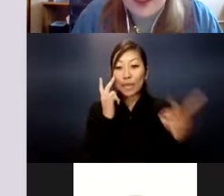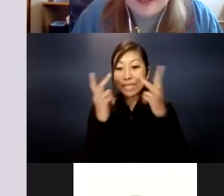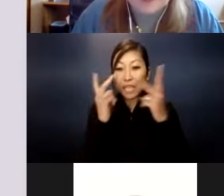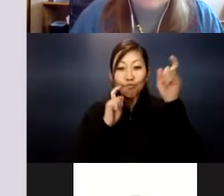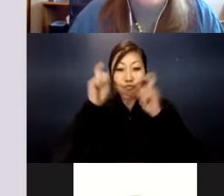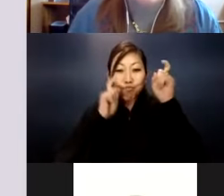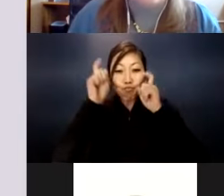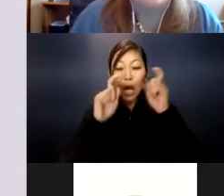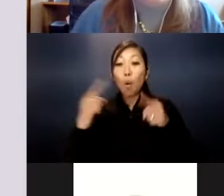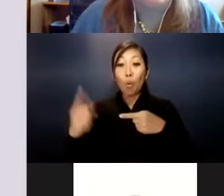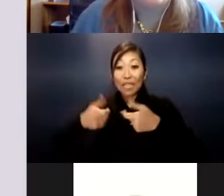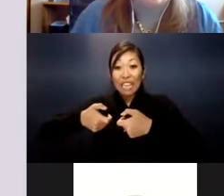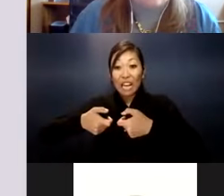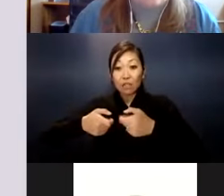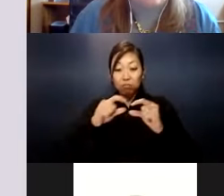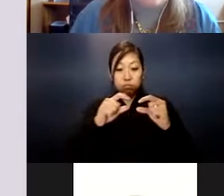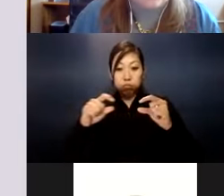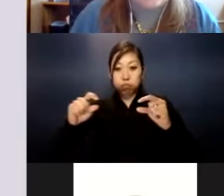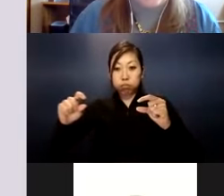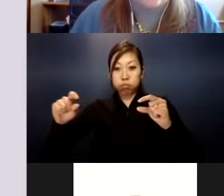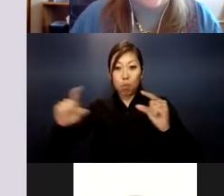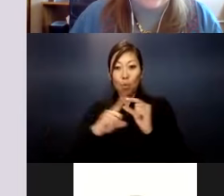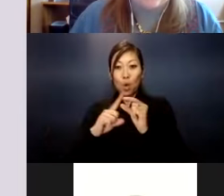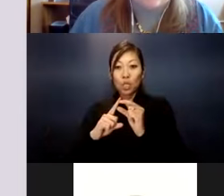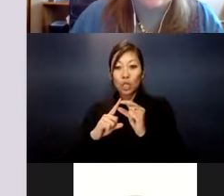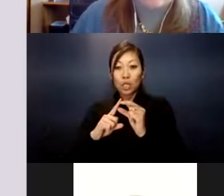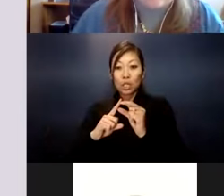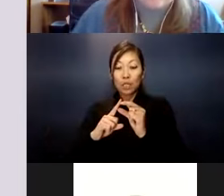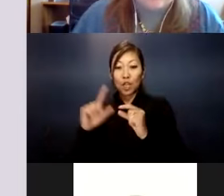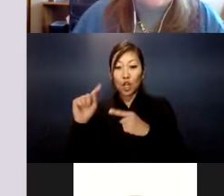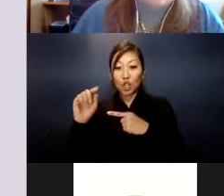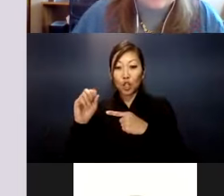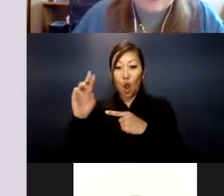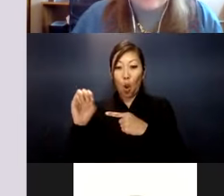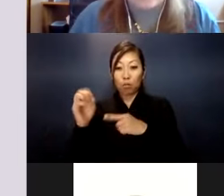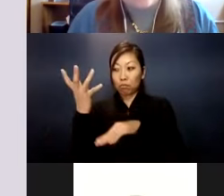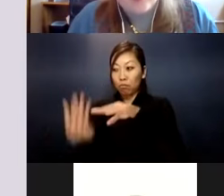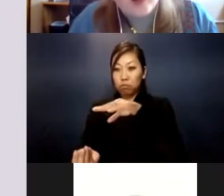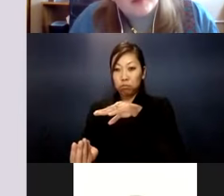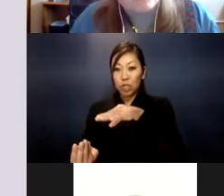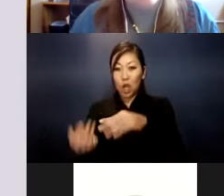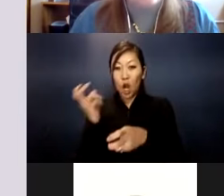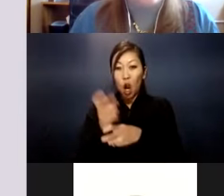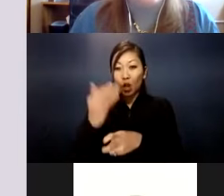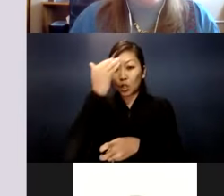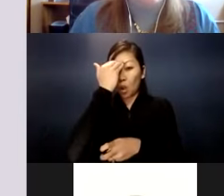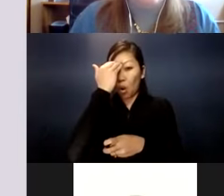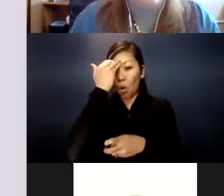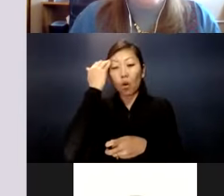just are texting. And so making sure that they're at least taking time